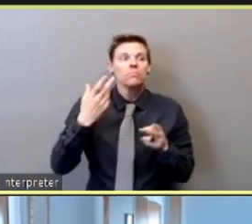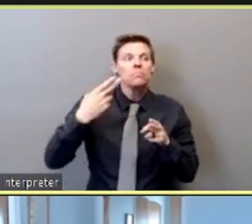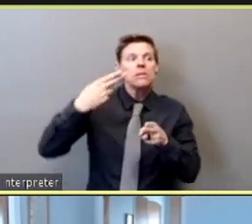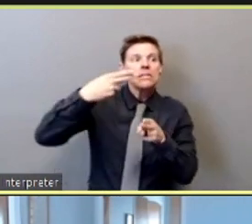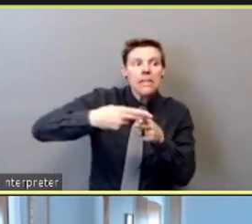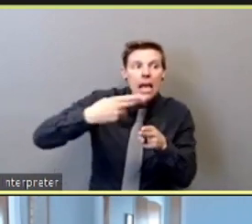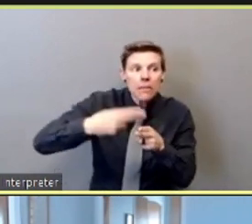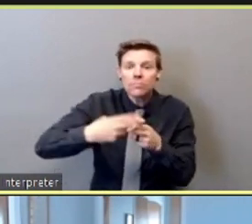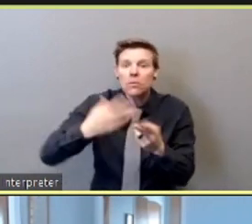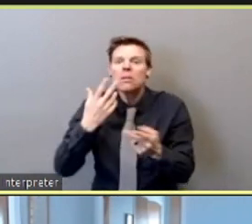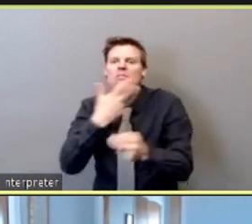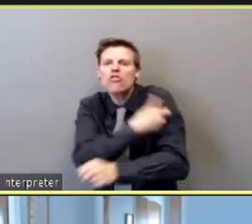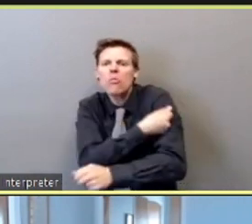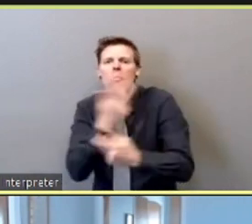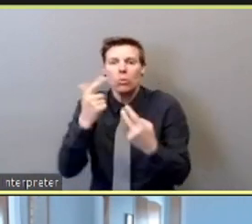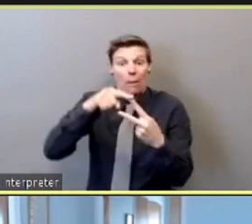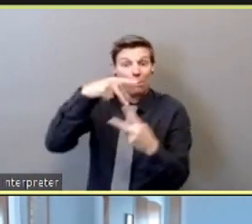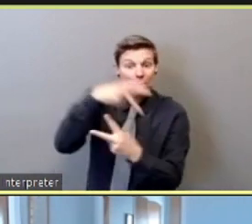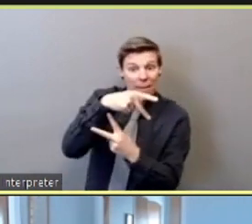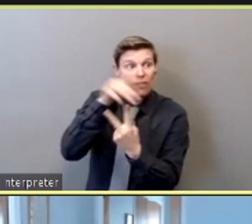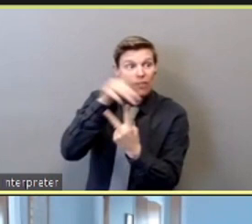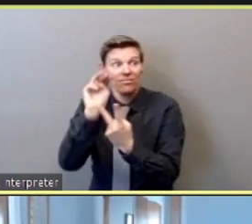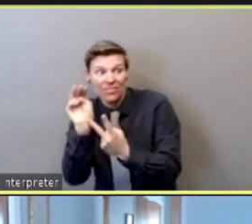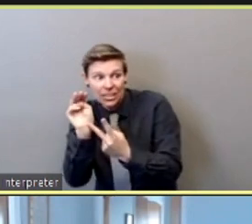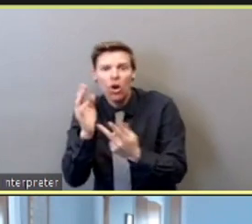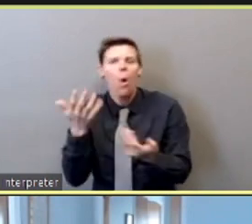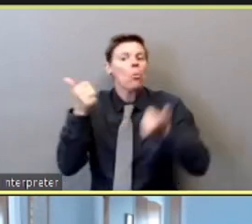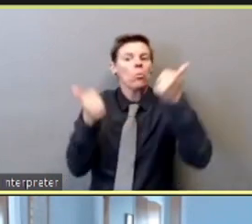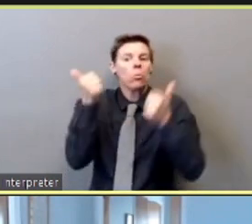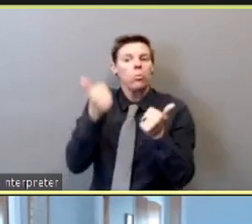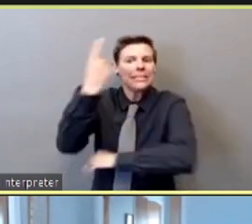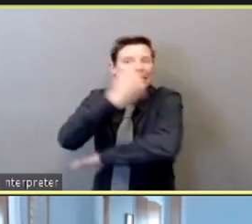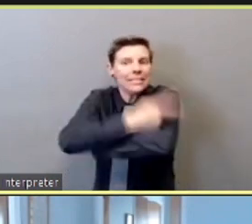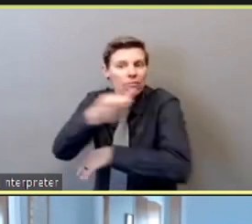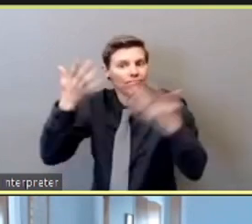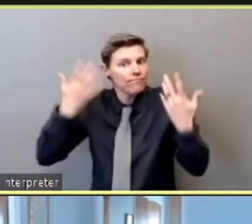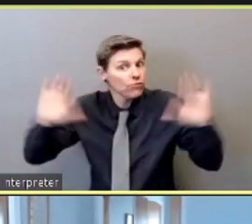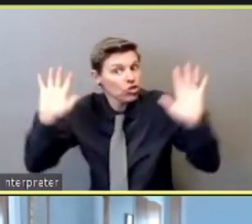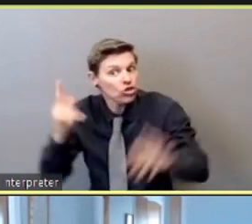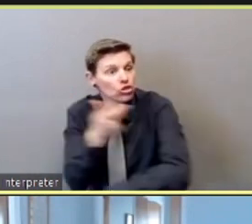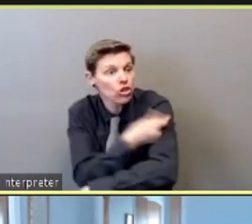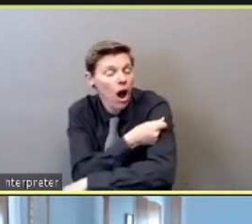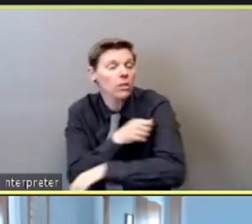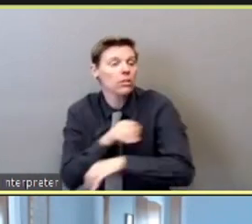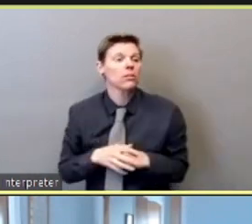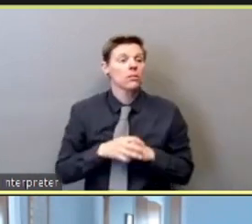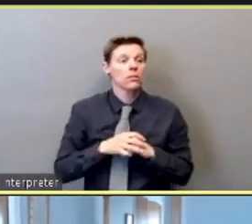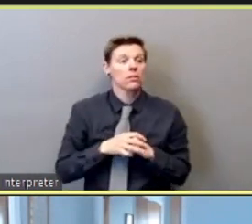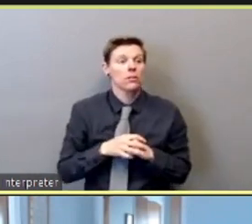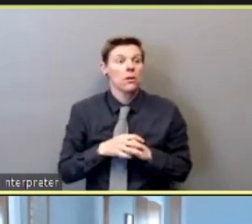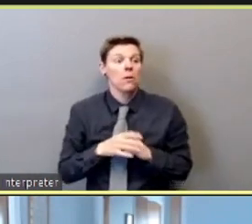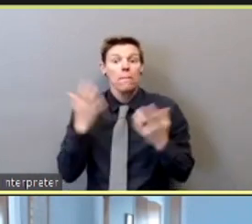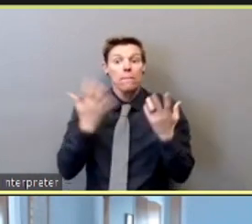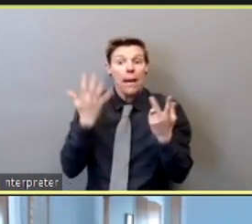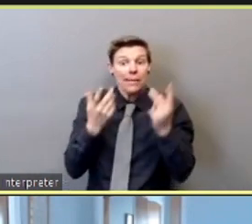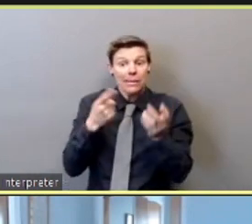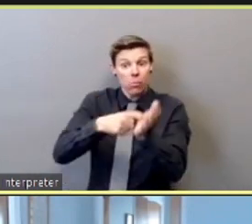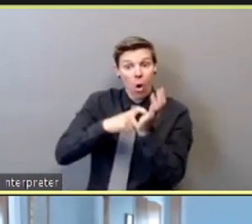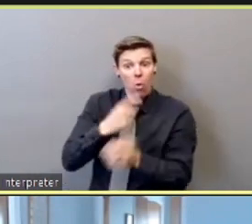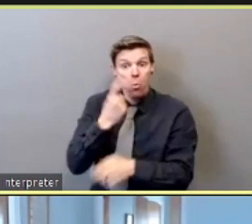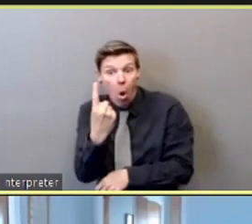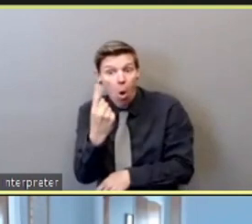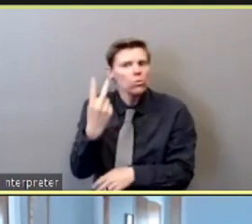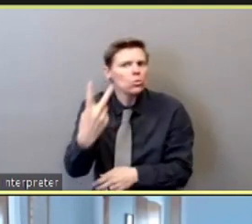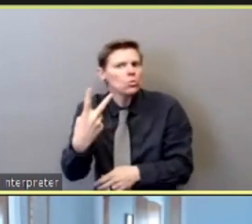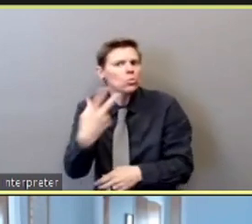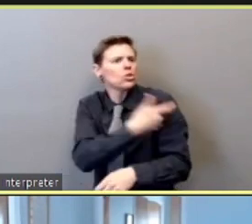of administration, and whether or not you've had your first or you've completed one of the 2-dose series vaccines, or at least the 1